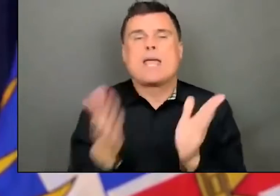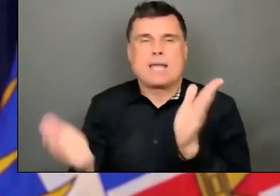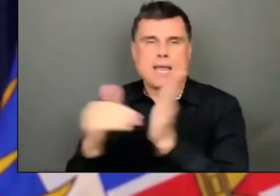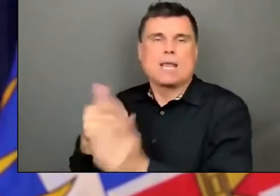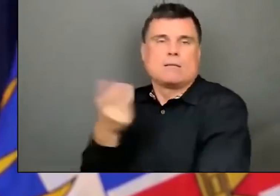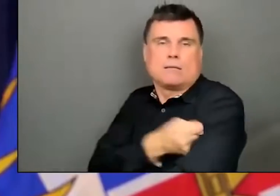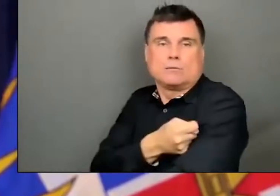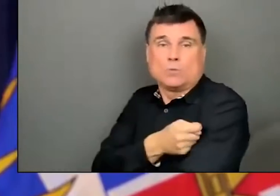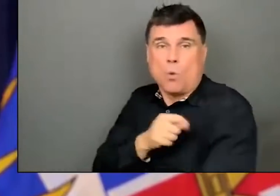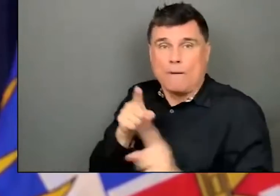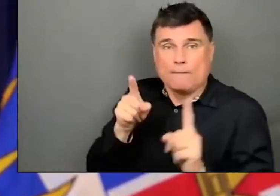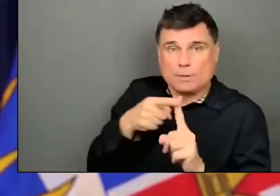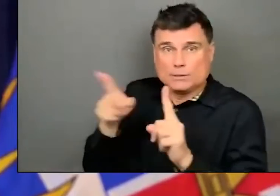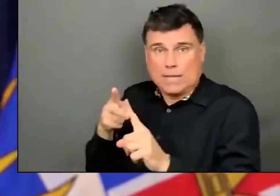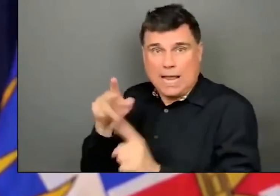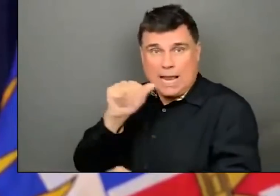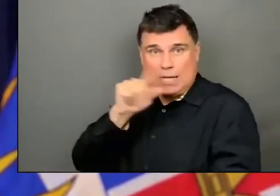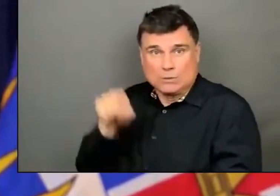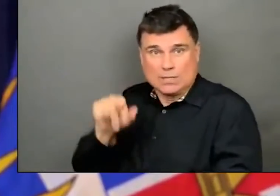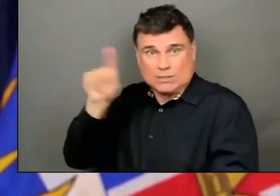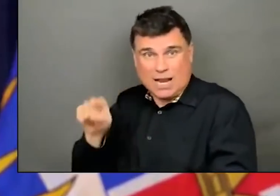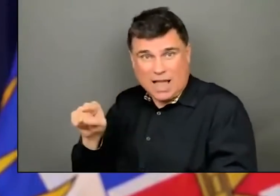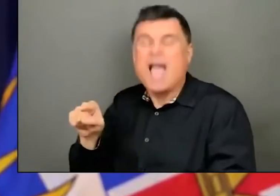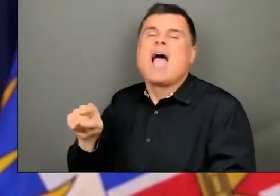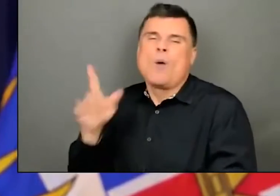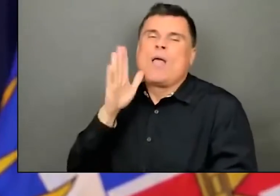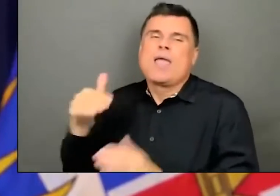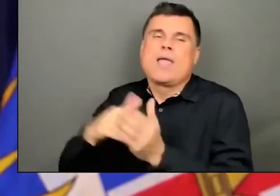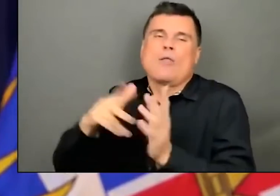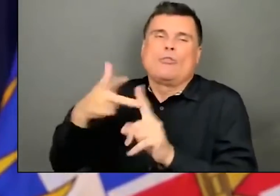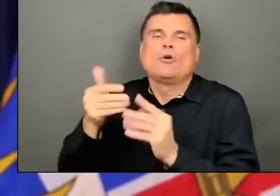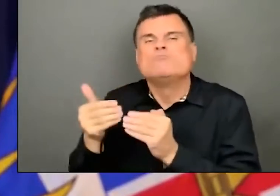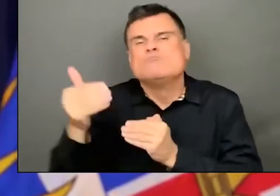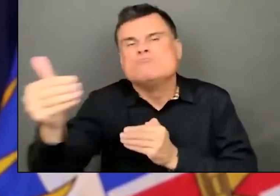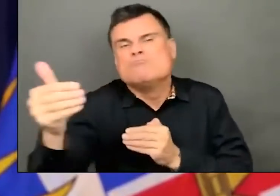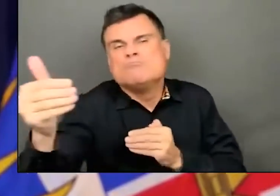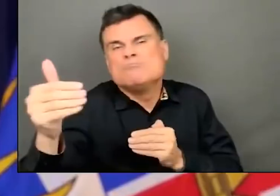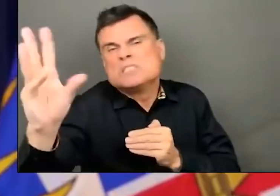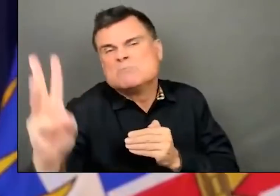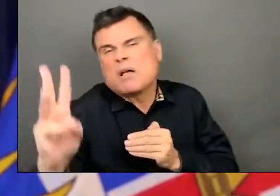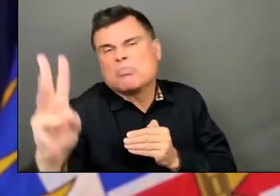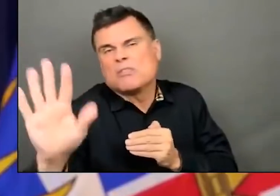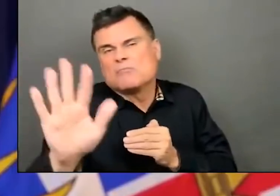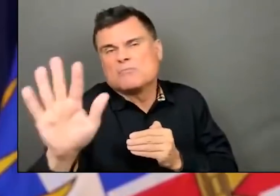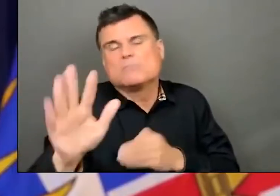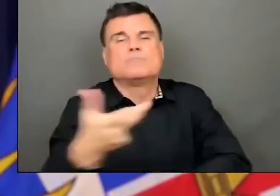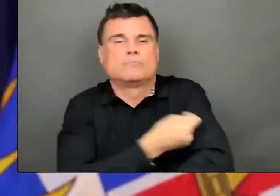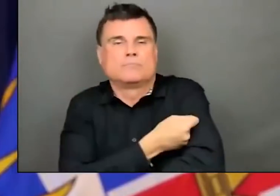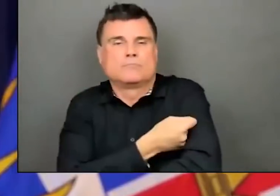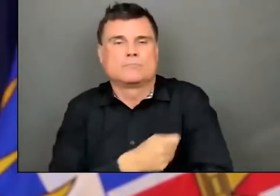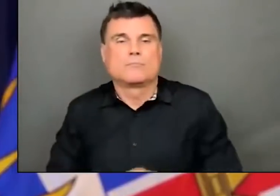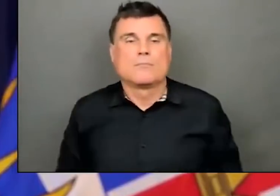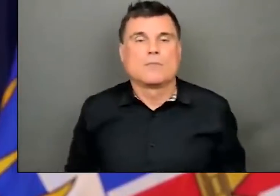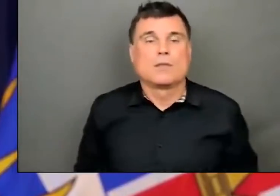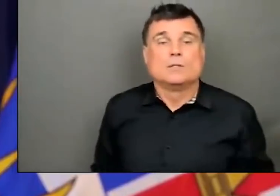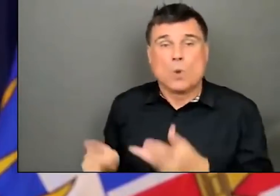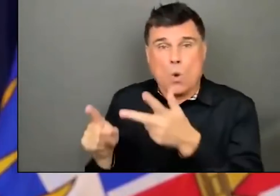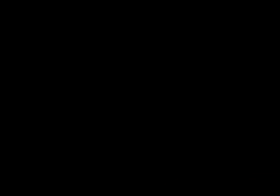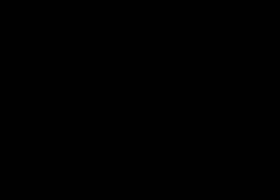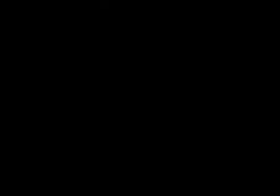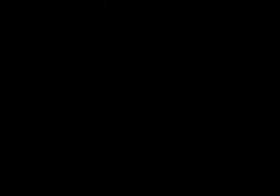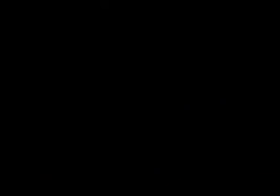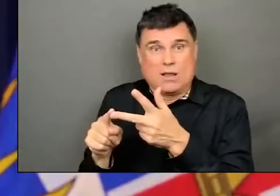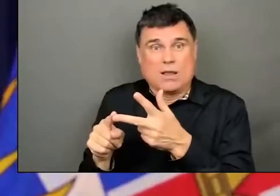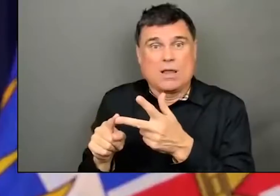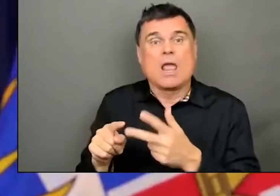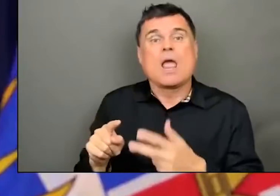an mRNA vaccine, and that combination, particularly a viral vector and an mRNA combination, has been shown to be